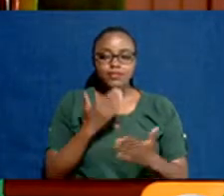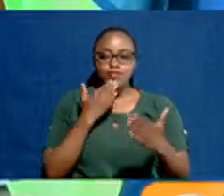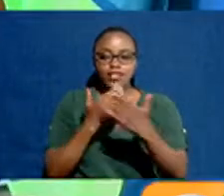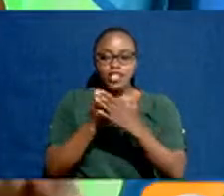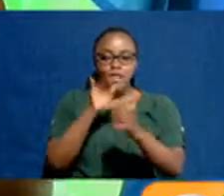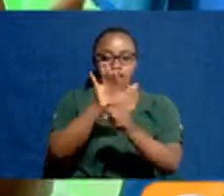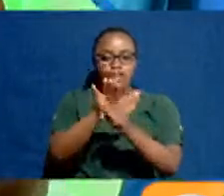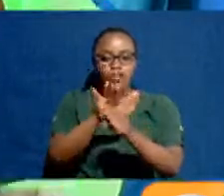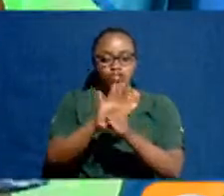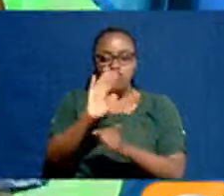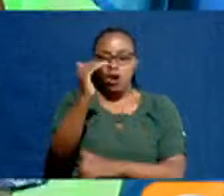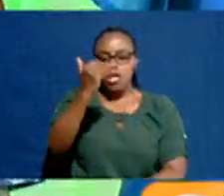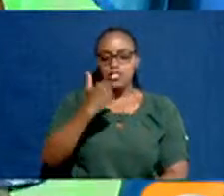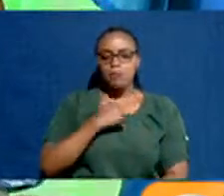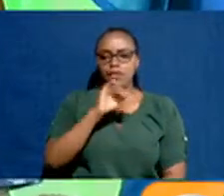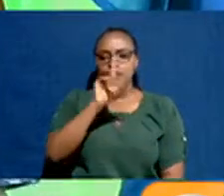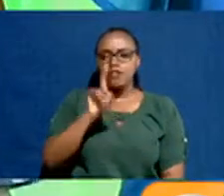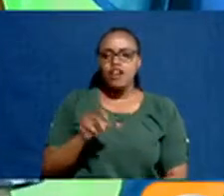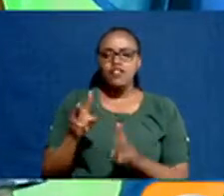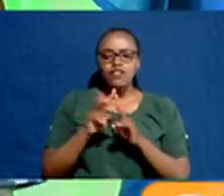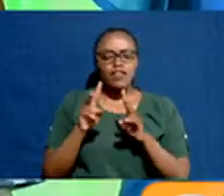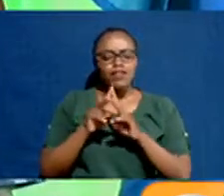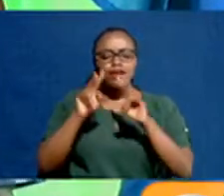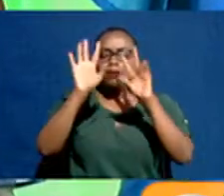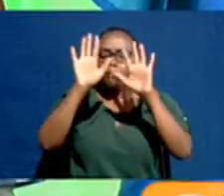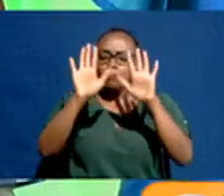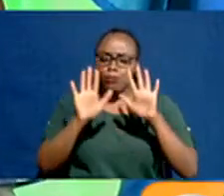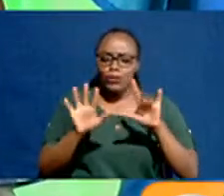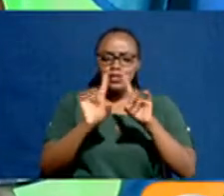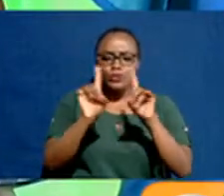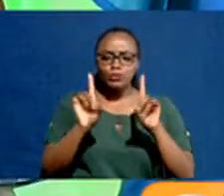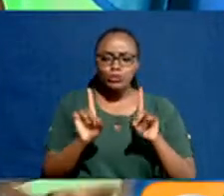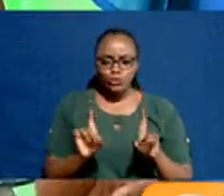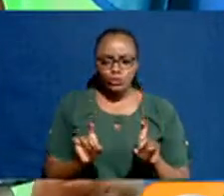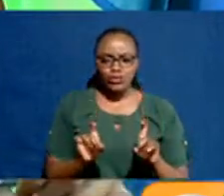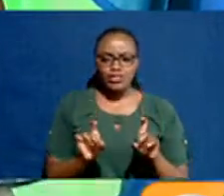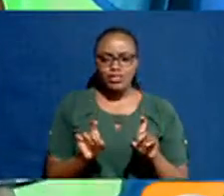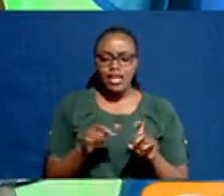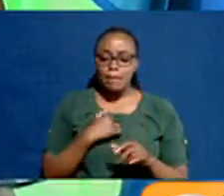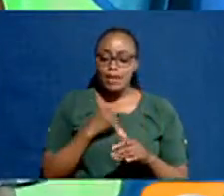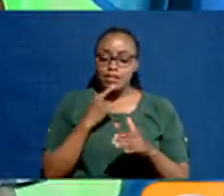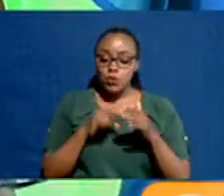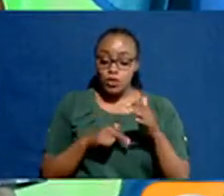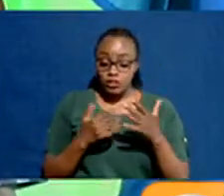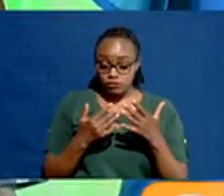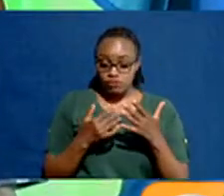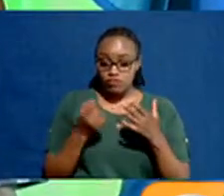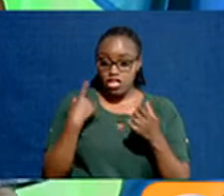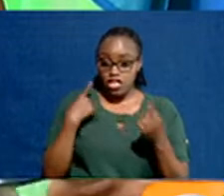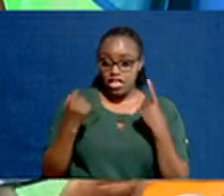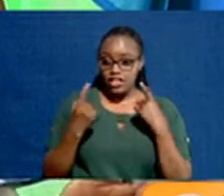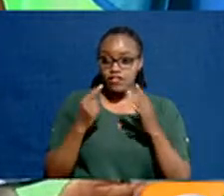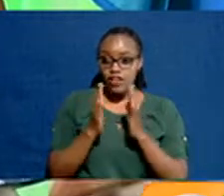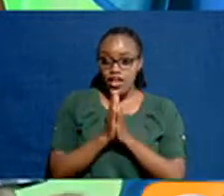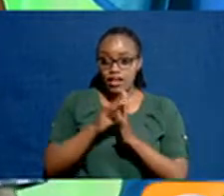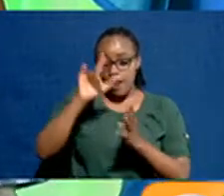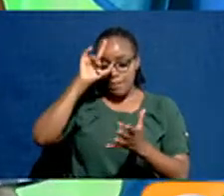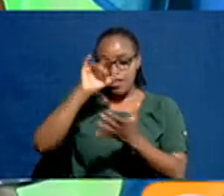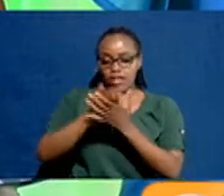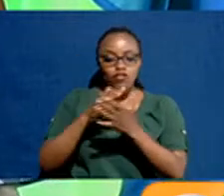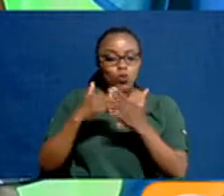for asking that question. It's a very pertinent question. What I said in Kericho, and I believe